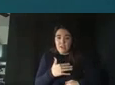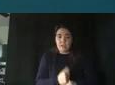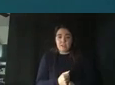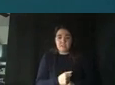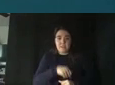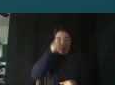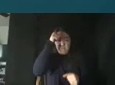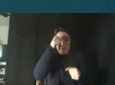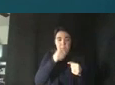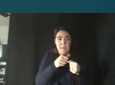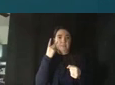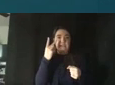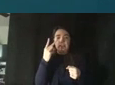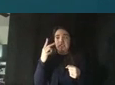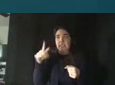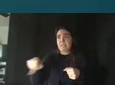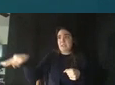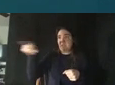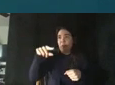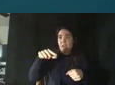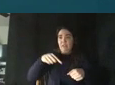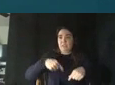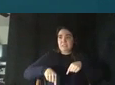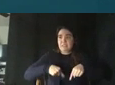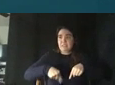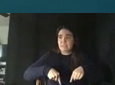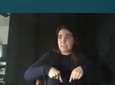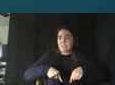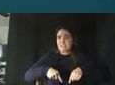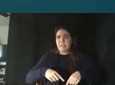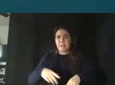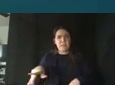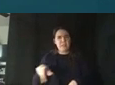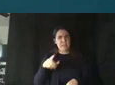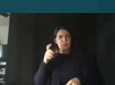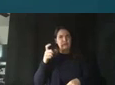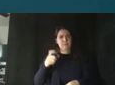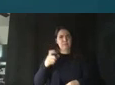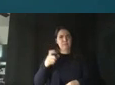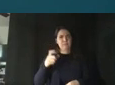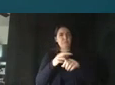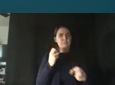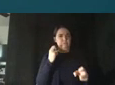seeing shaking knees on these, you know, tough Marines.